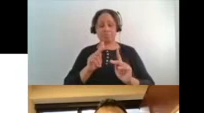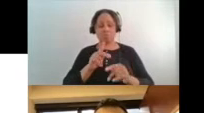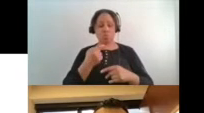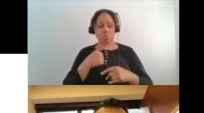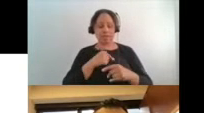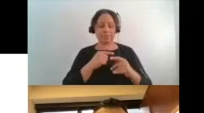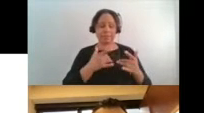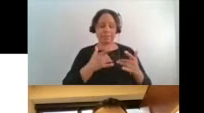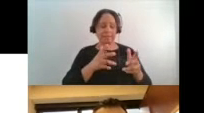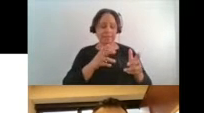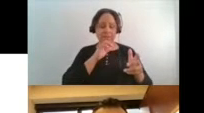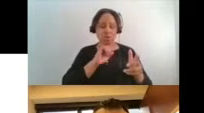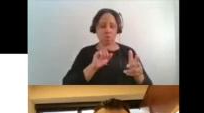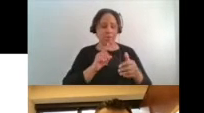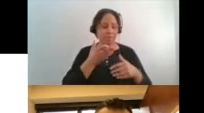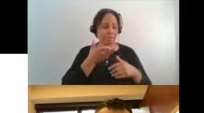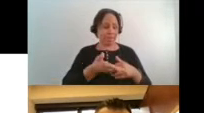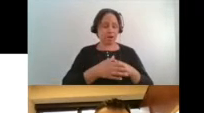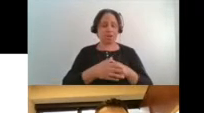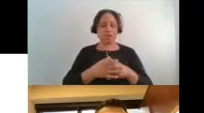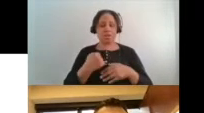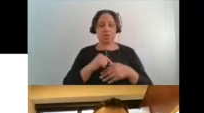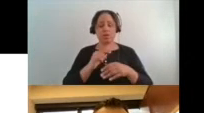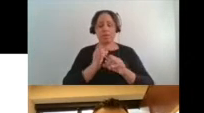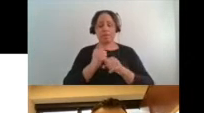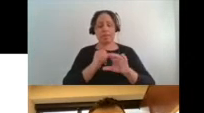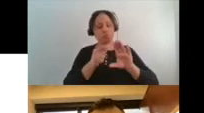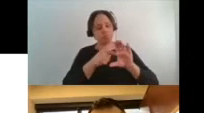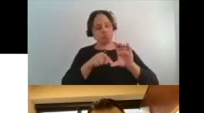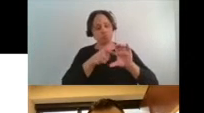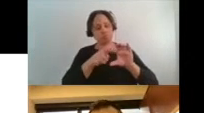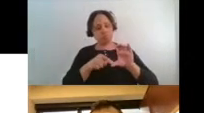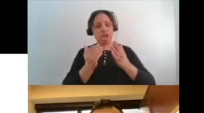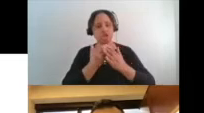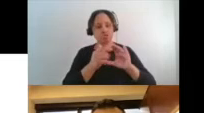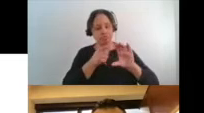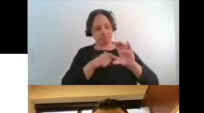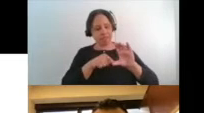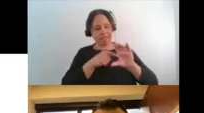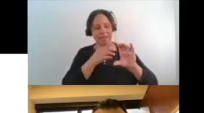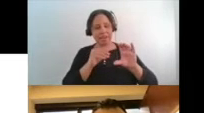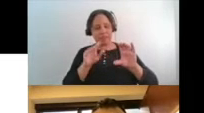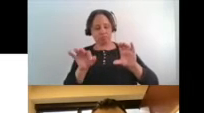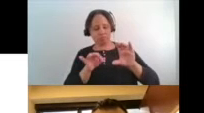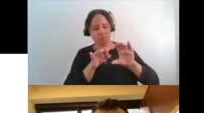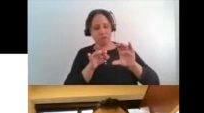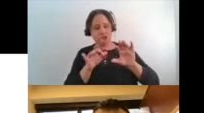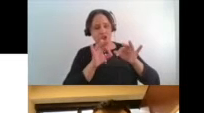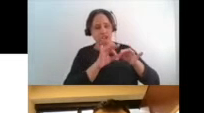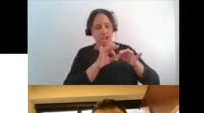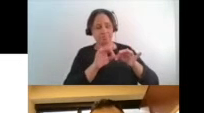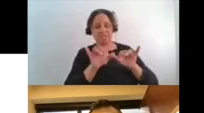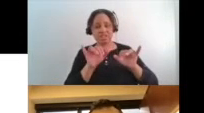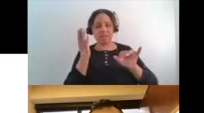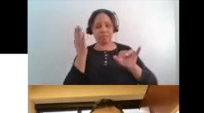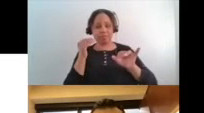are not in the way. So we make a little pocket in the pelvis to put your new kidney, and we hook it up just like it was described before, an artery and a vein,